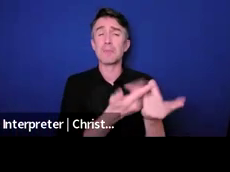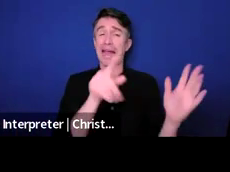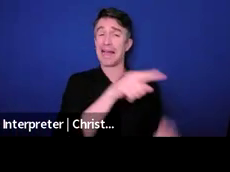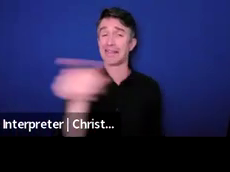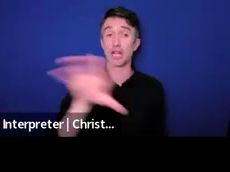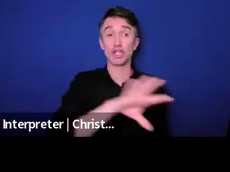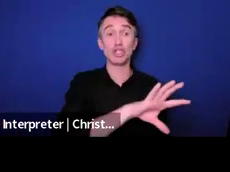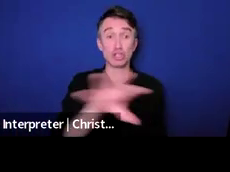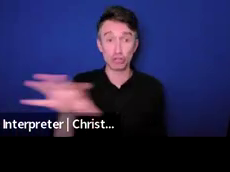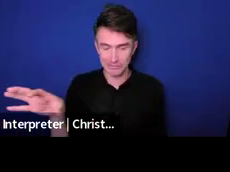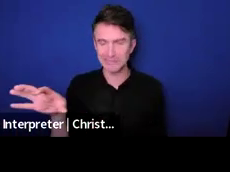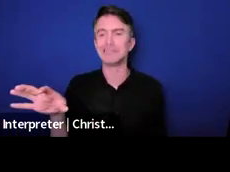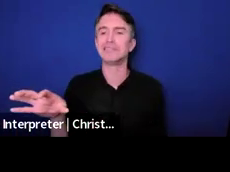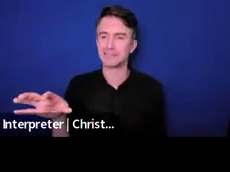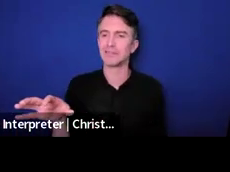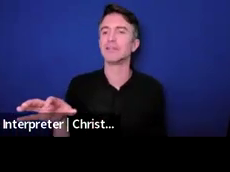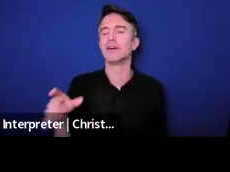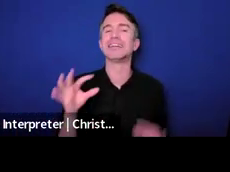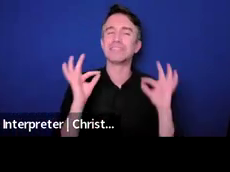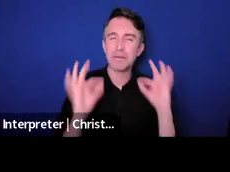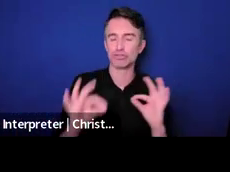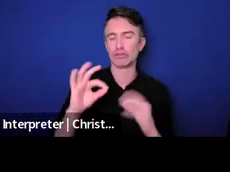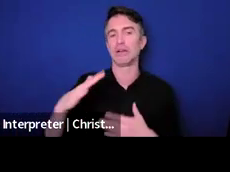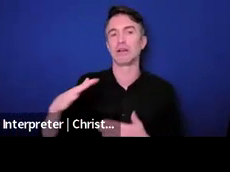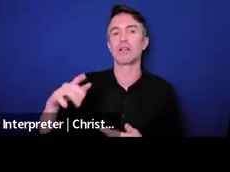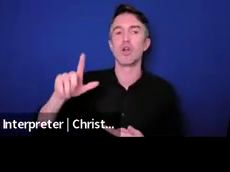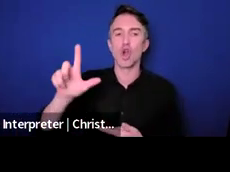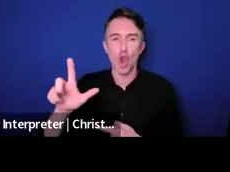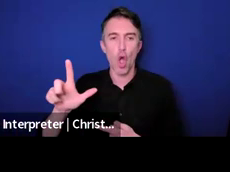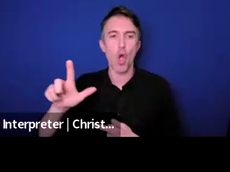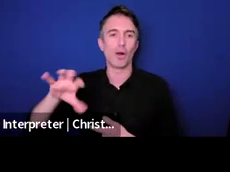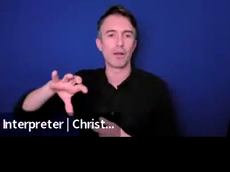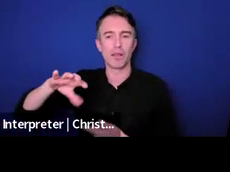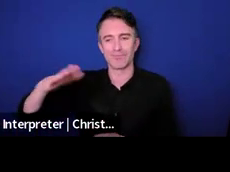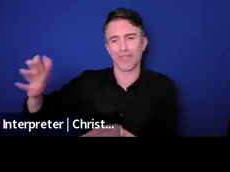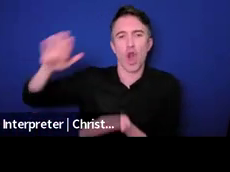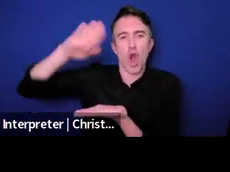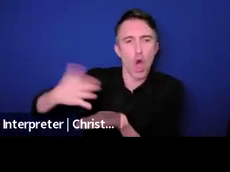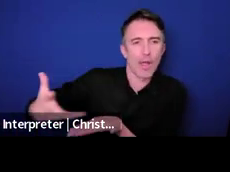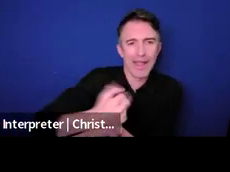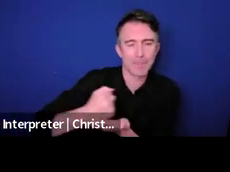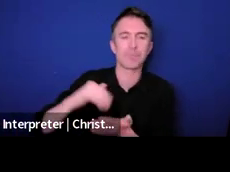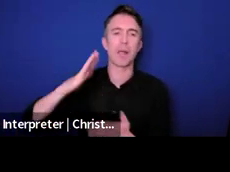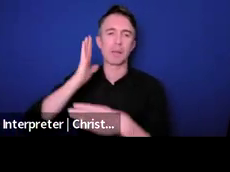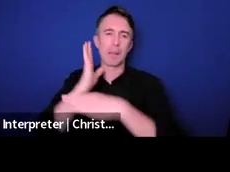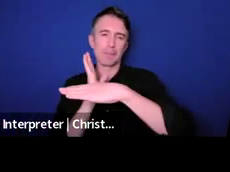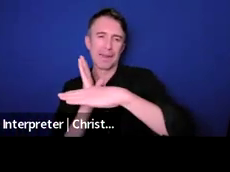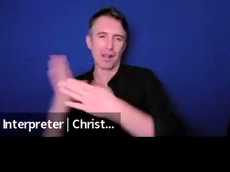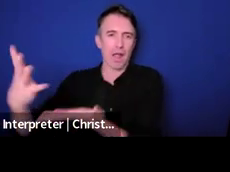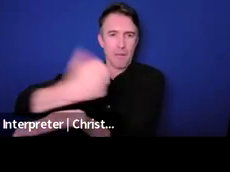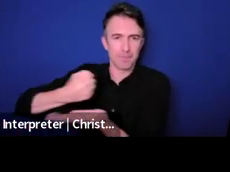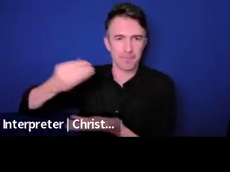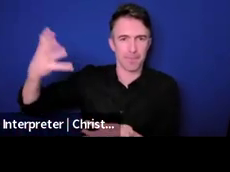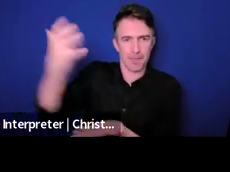care and support isn't necessarily an explicit agenda that has been yet developed within one sectoral policy, right, or